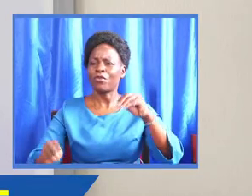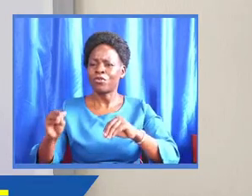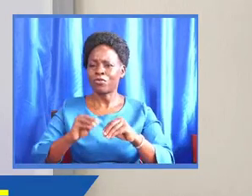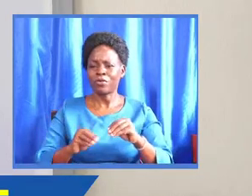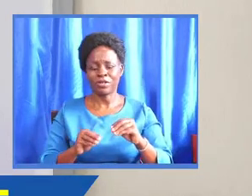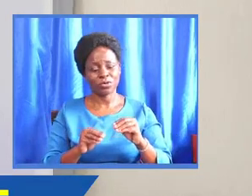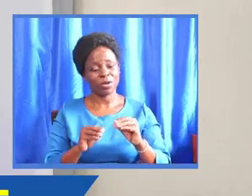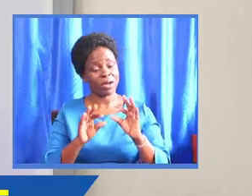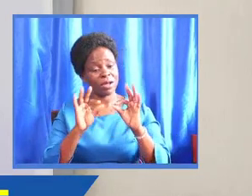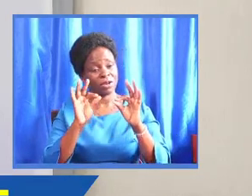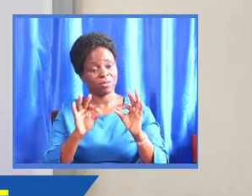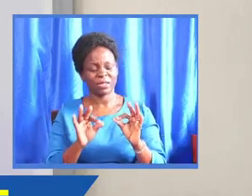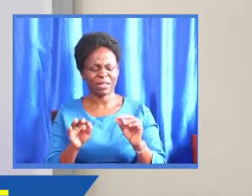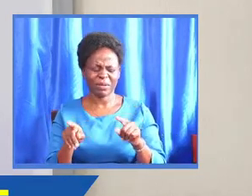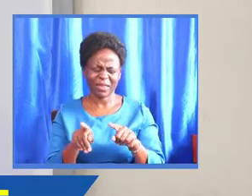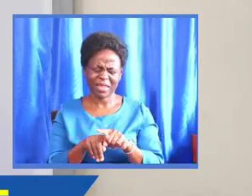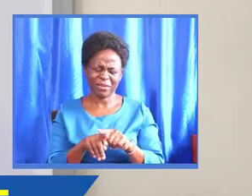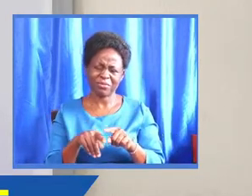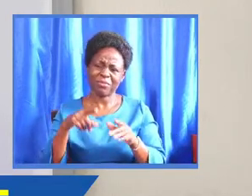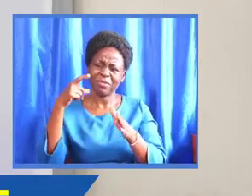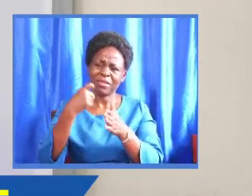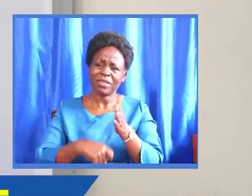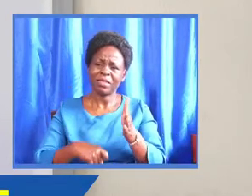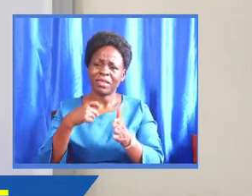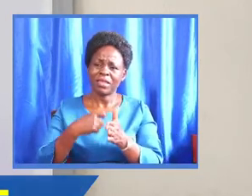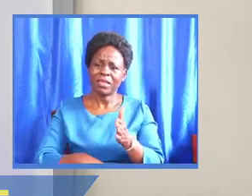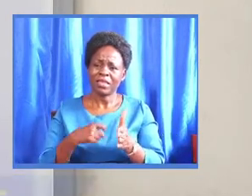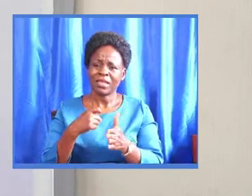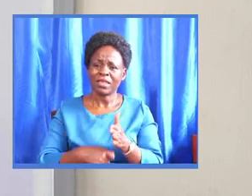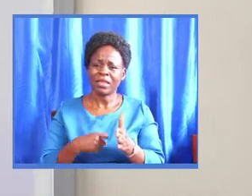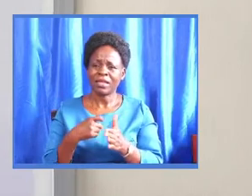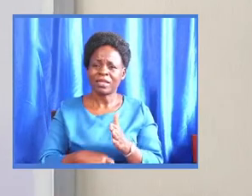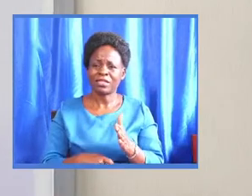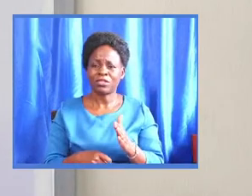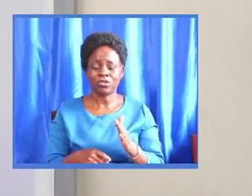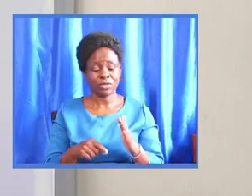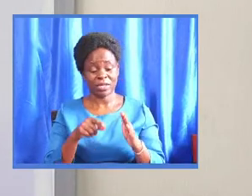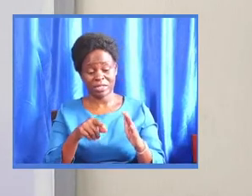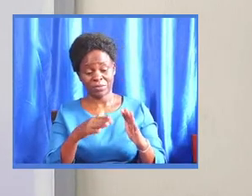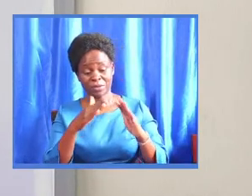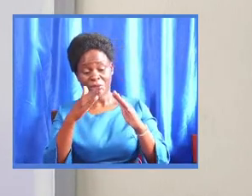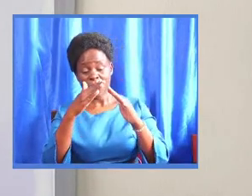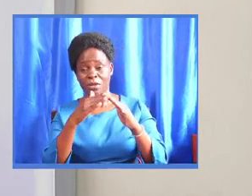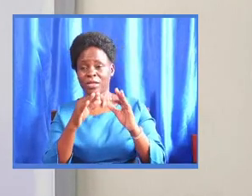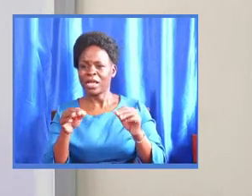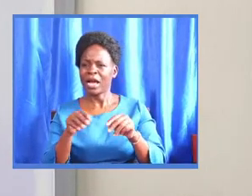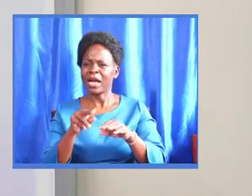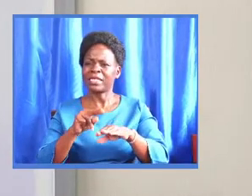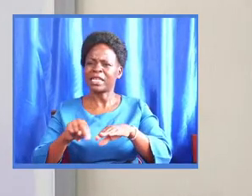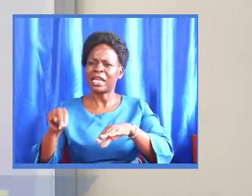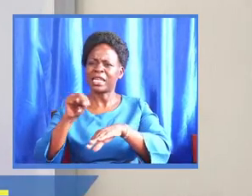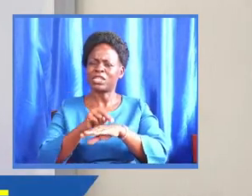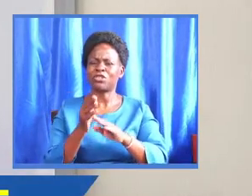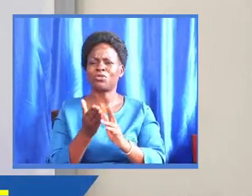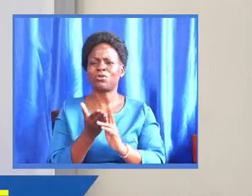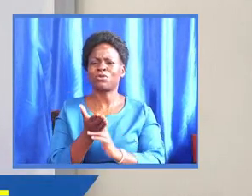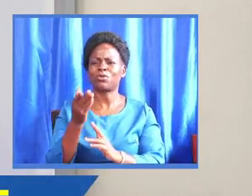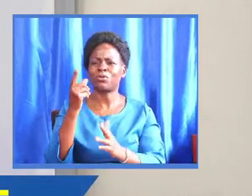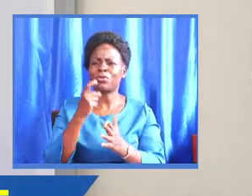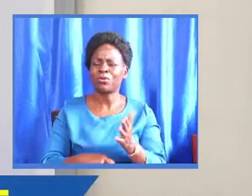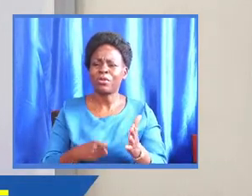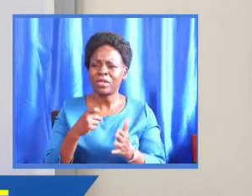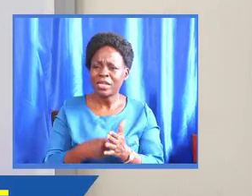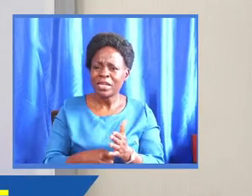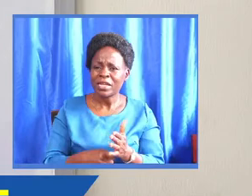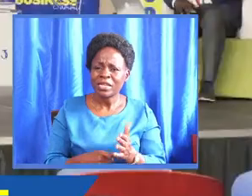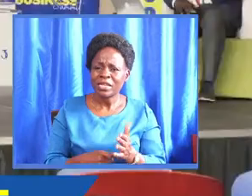product, but also the tax to that gross domestic product. As a nation, we go through taxes which are imposed on